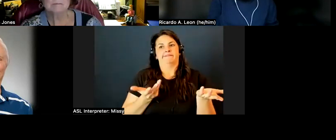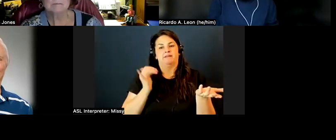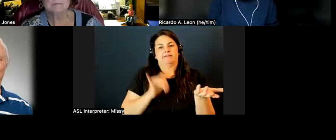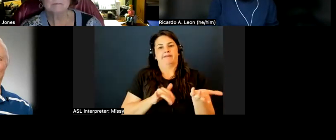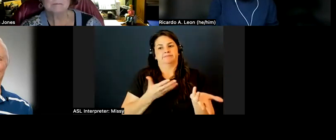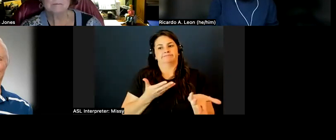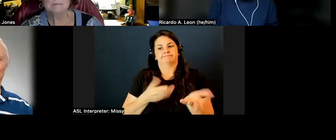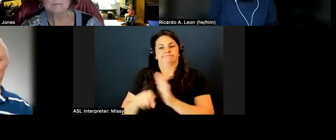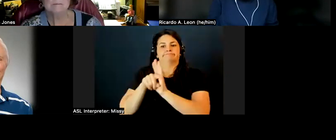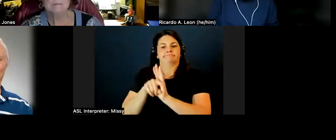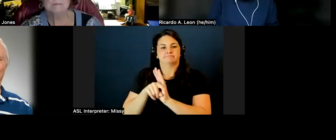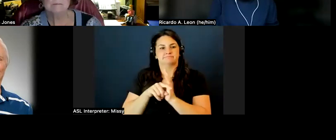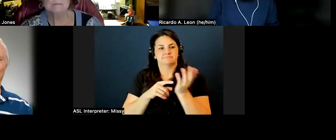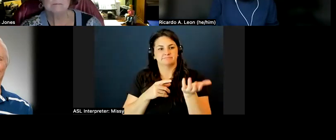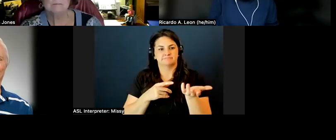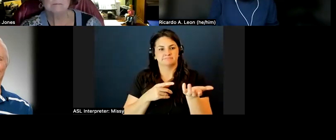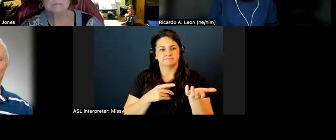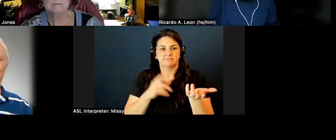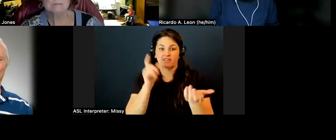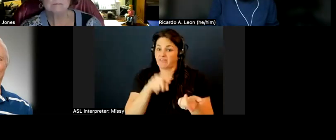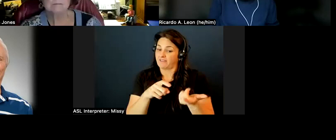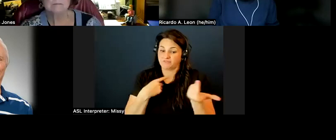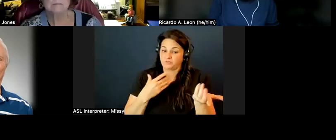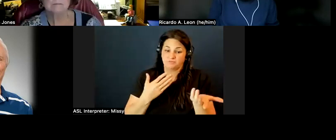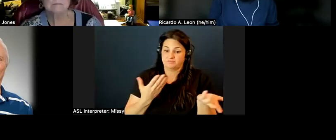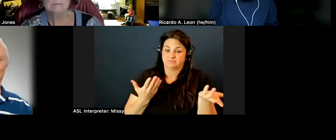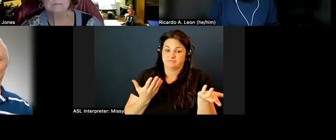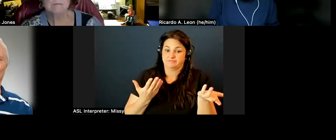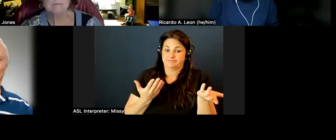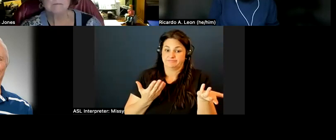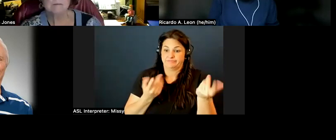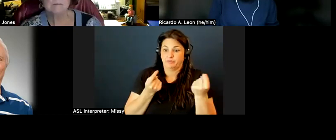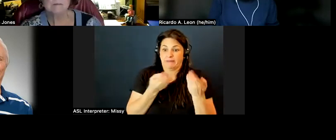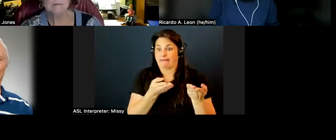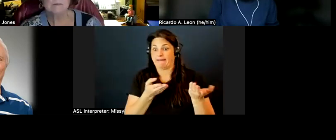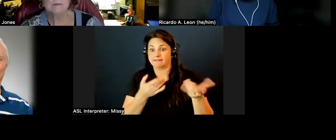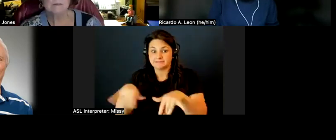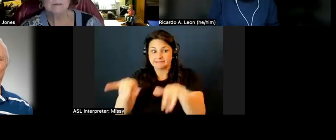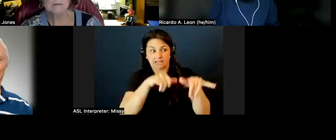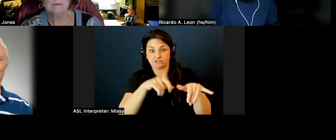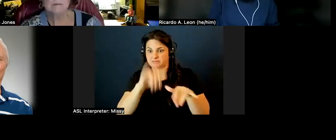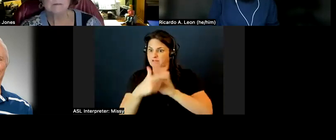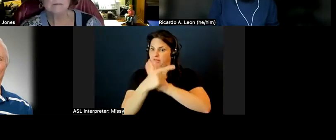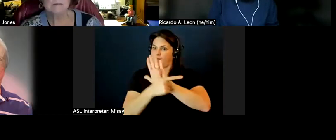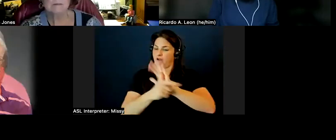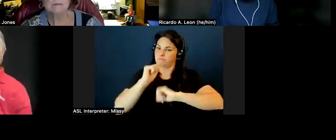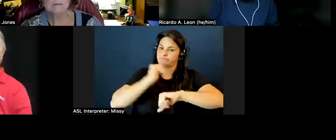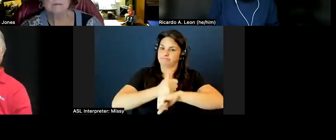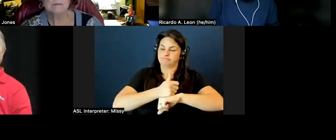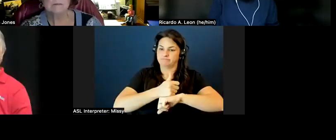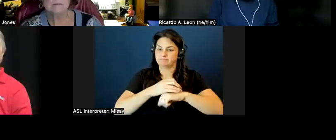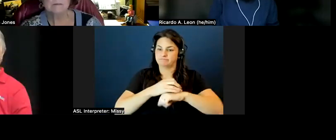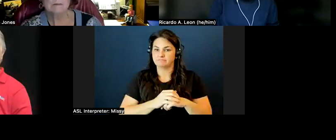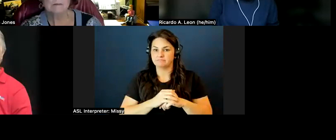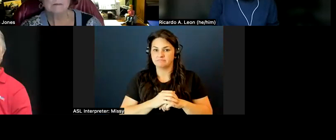And they'll just have to get over that, because that is the standards are the law. But as Robin pointed out